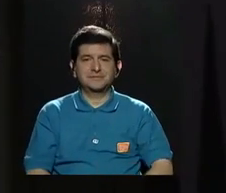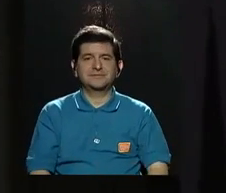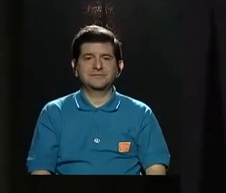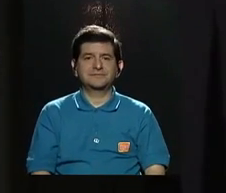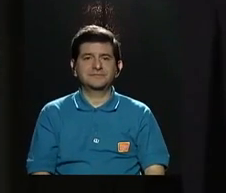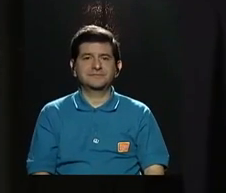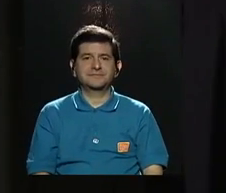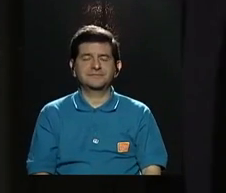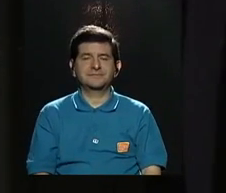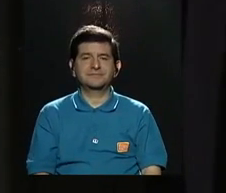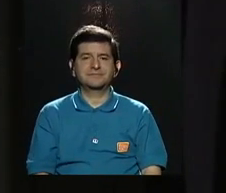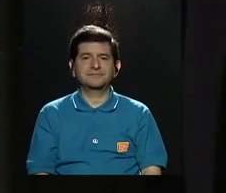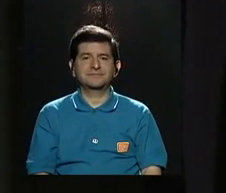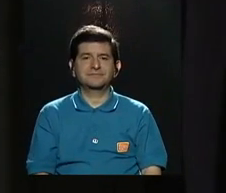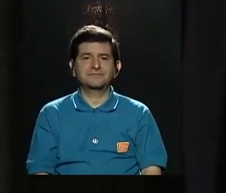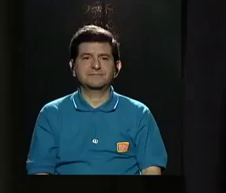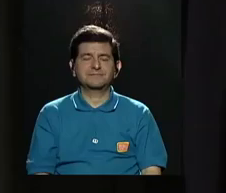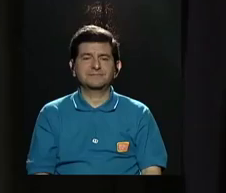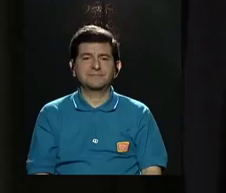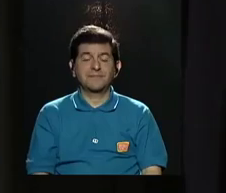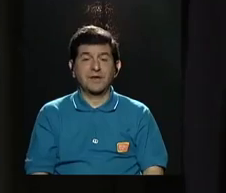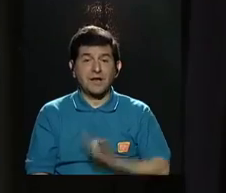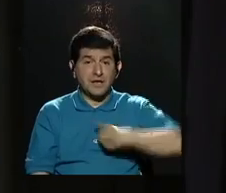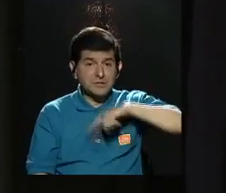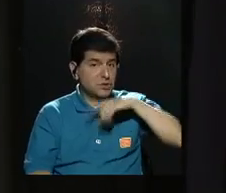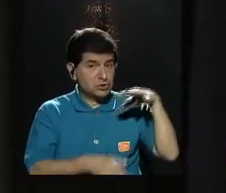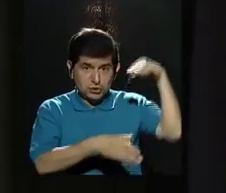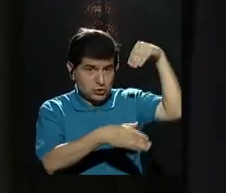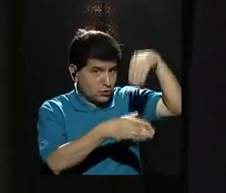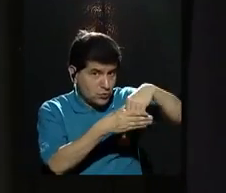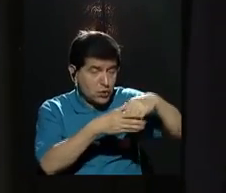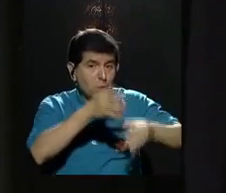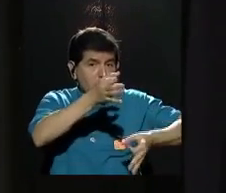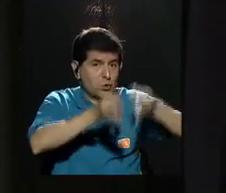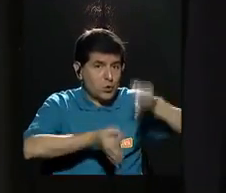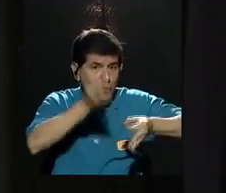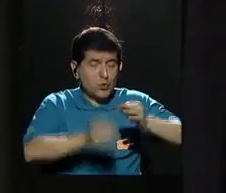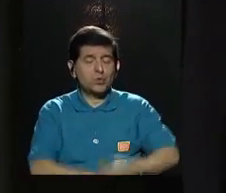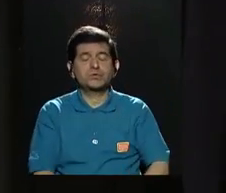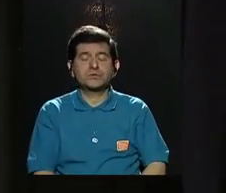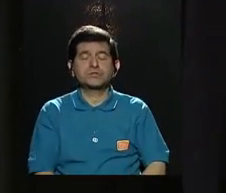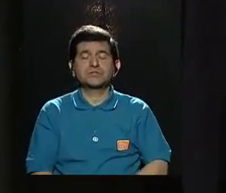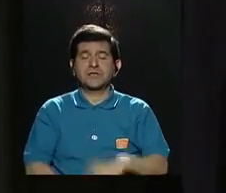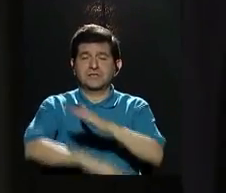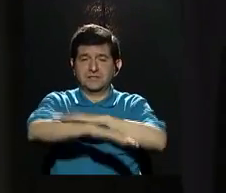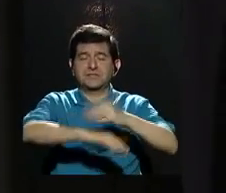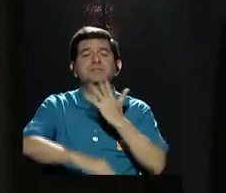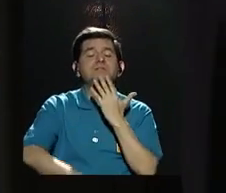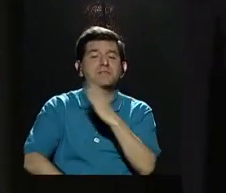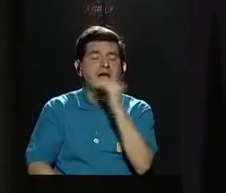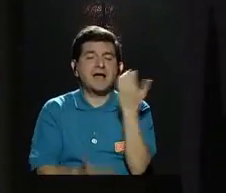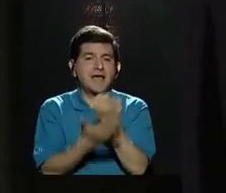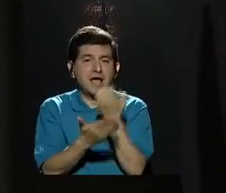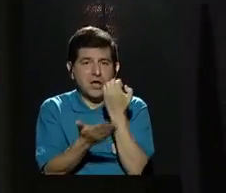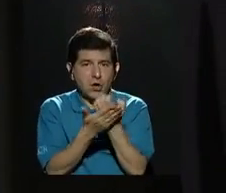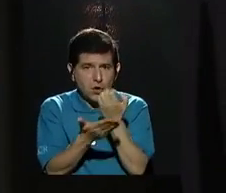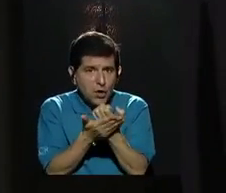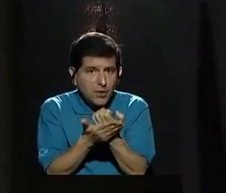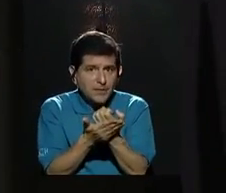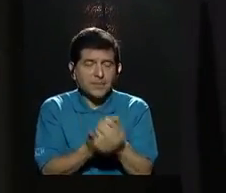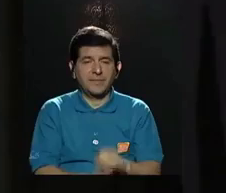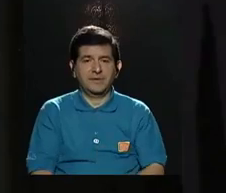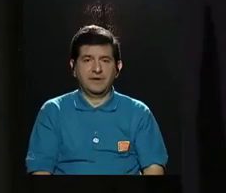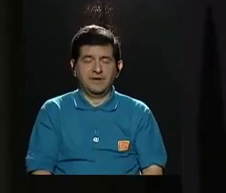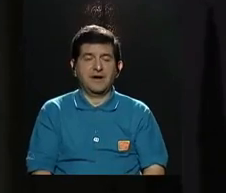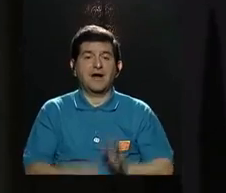that if we do not include racial justice and economic justice, then gender